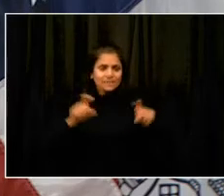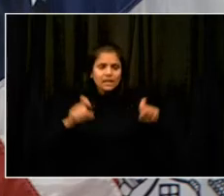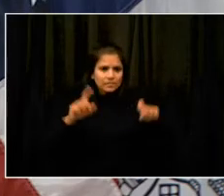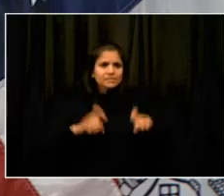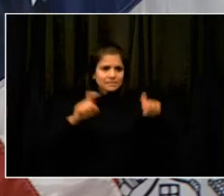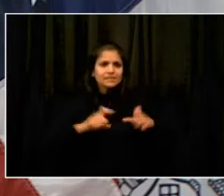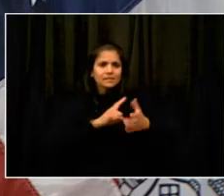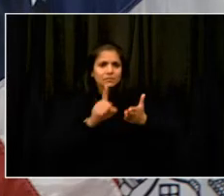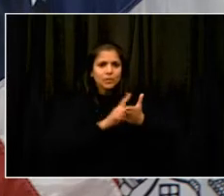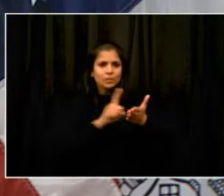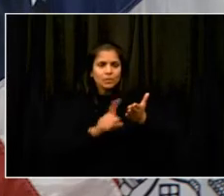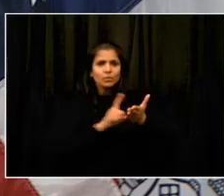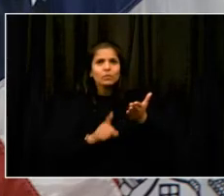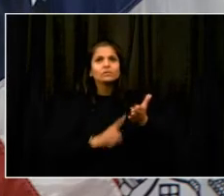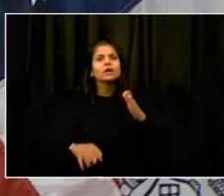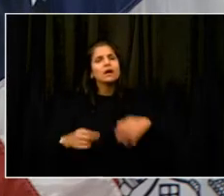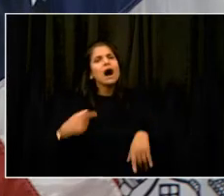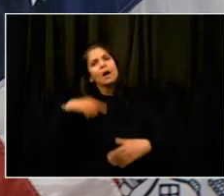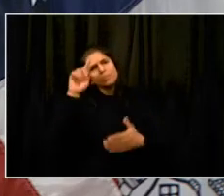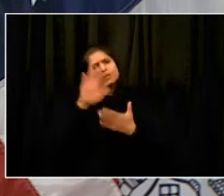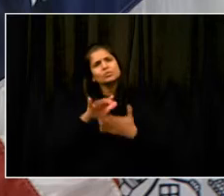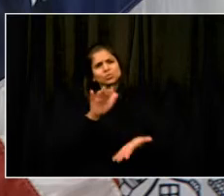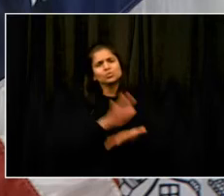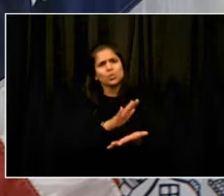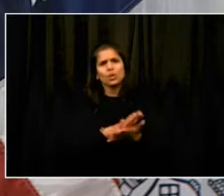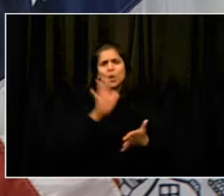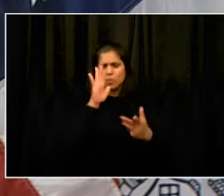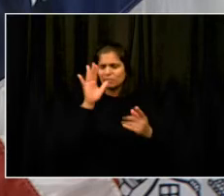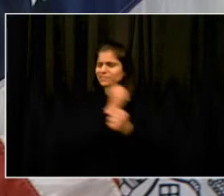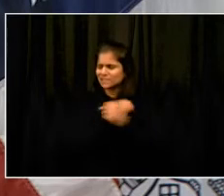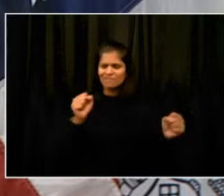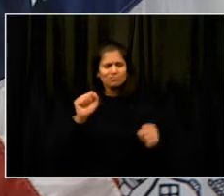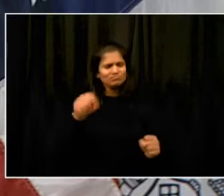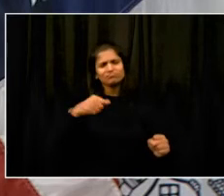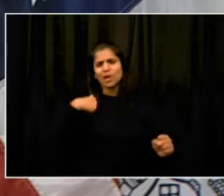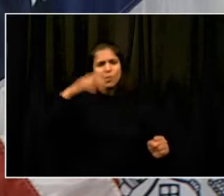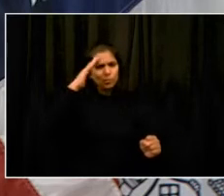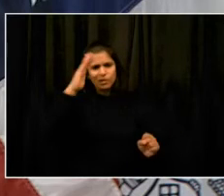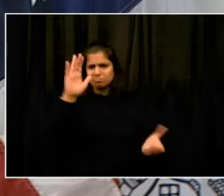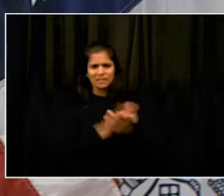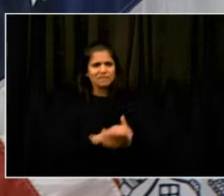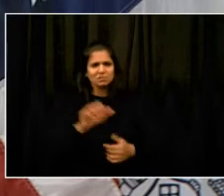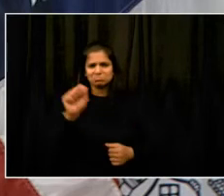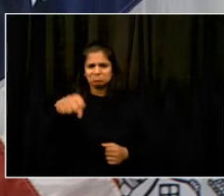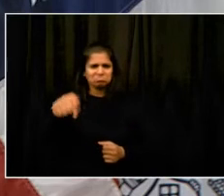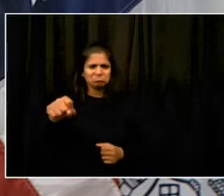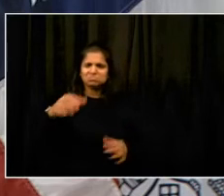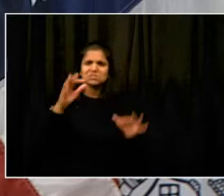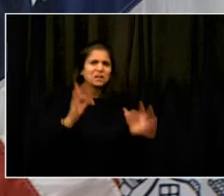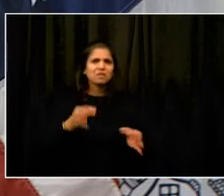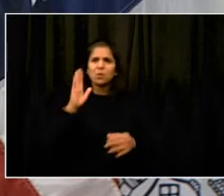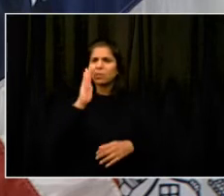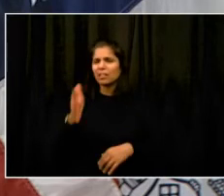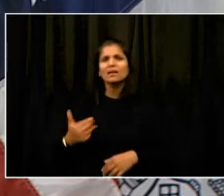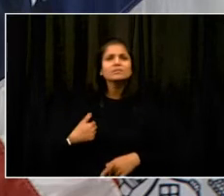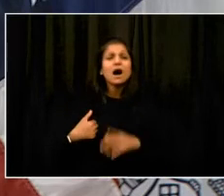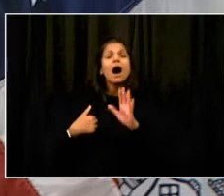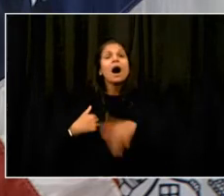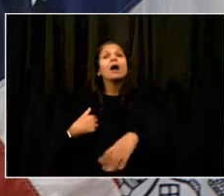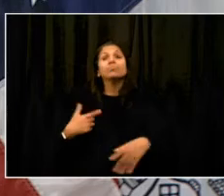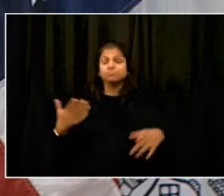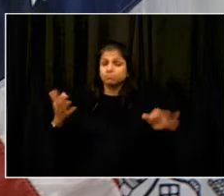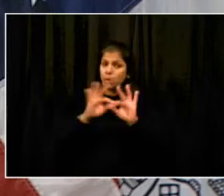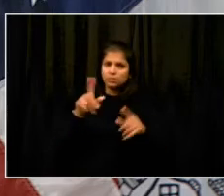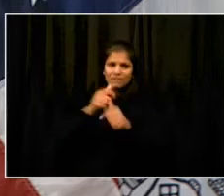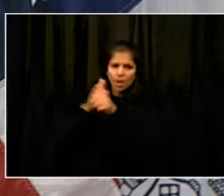than anything else around them. We're still, of course, going to abide by any state standards, and we're going to watch the situation